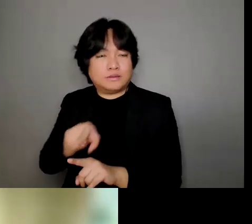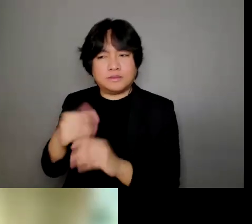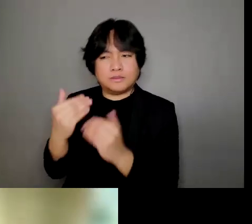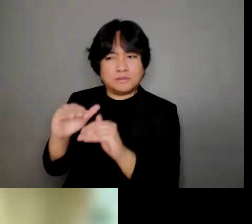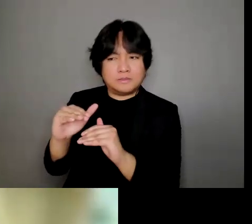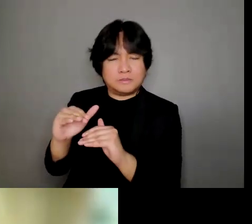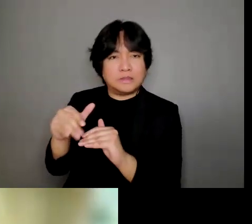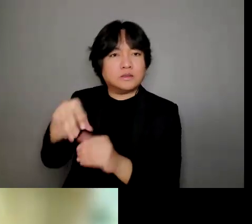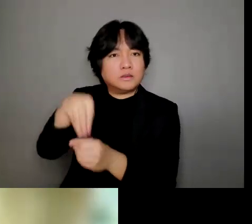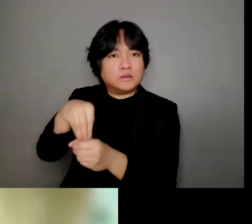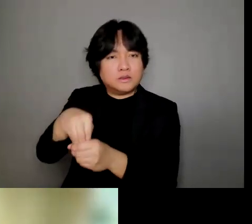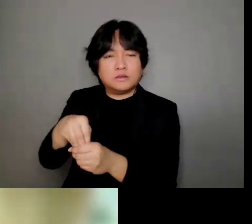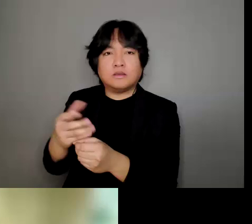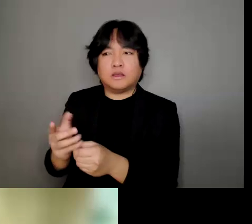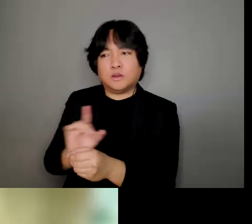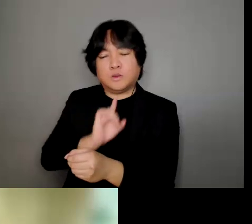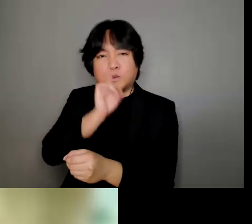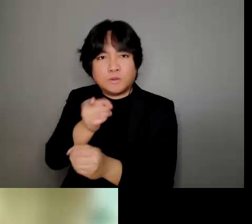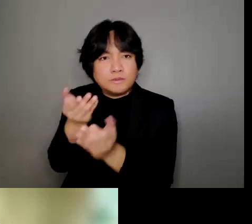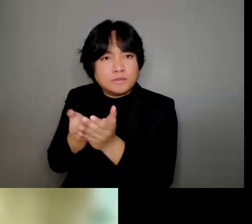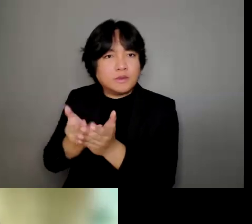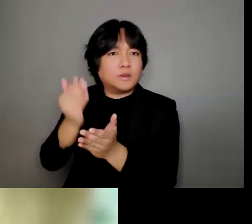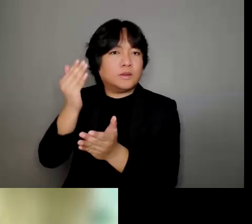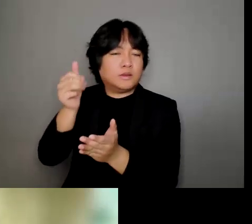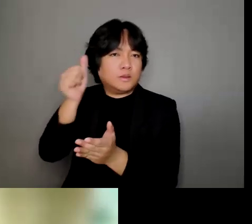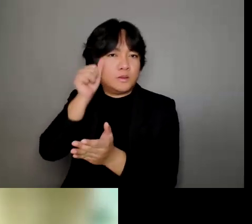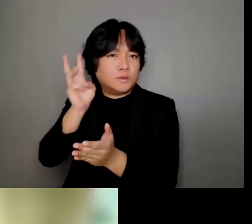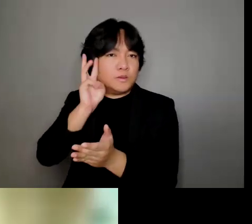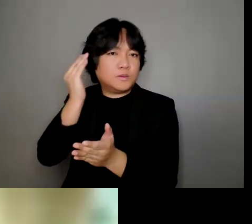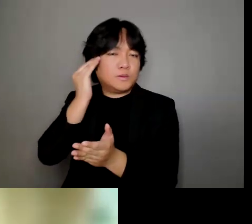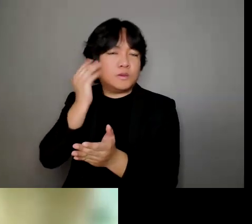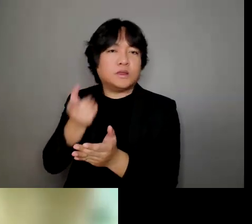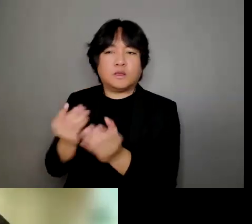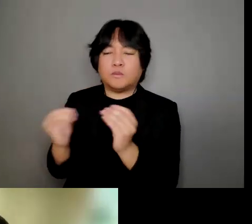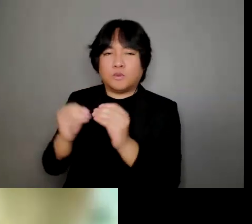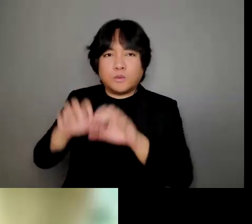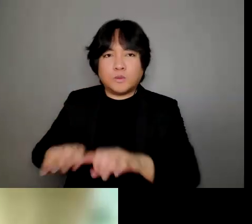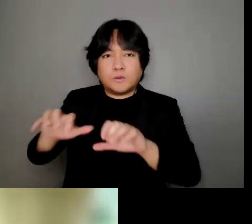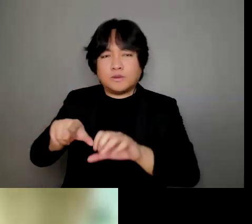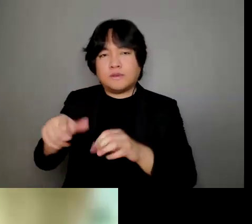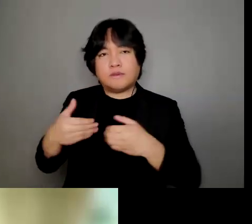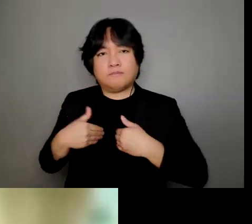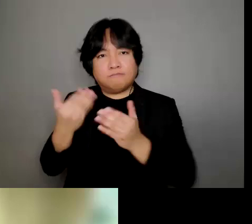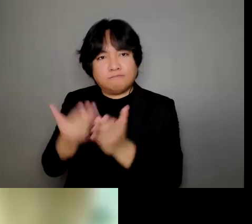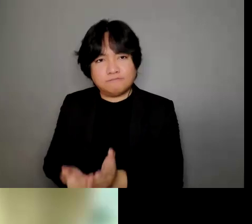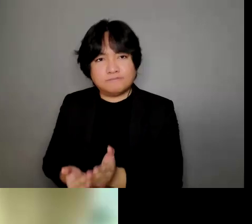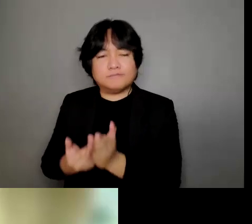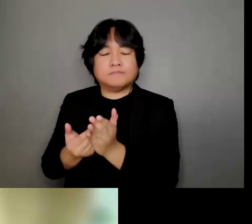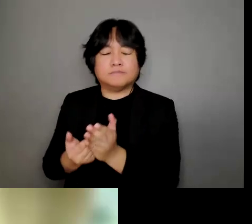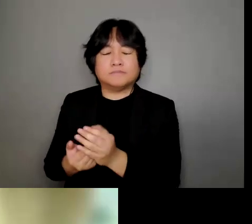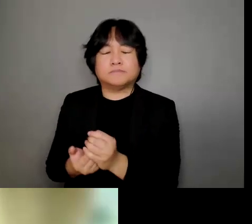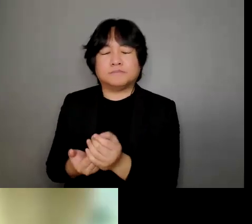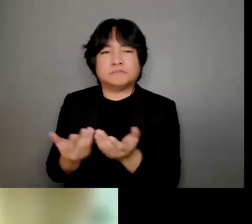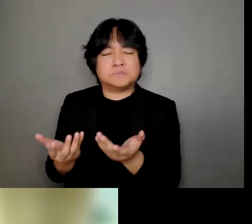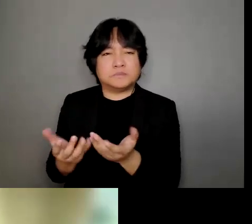be sometimes productive if appropriate categories are used in a certain way.